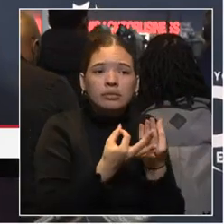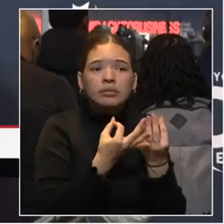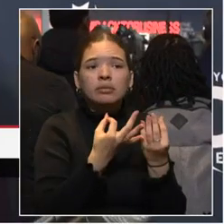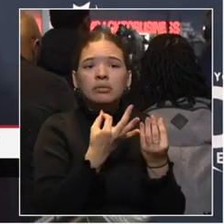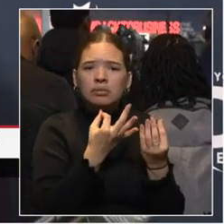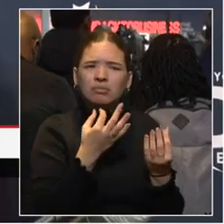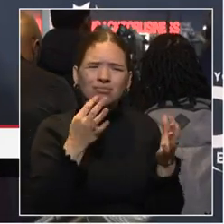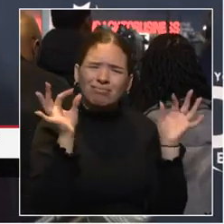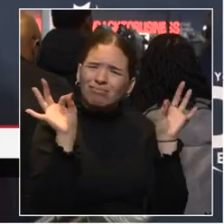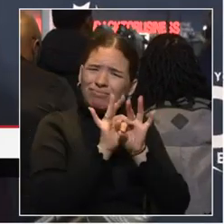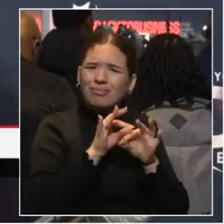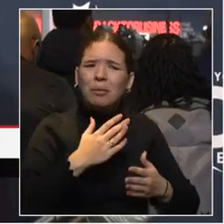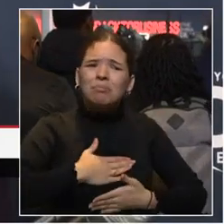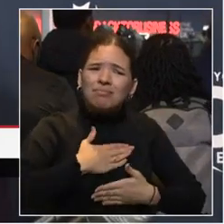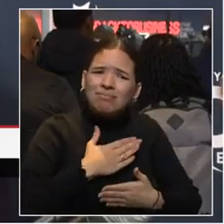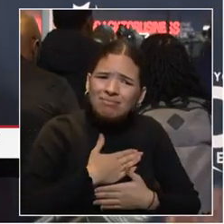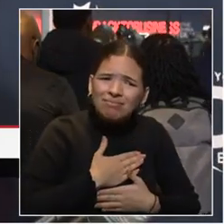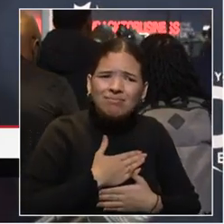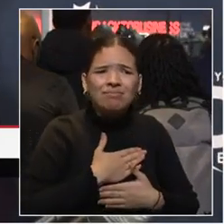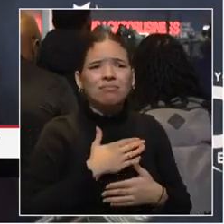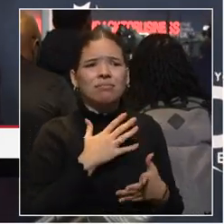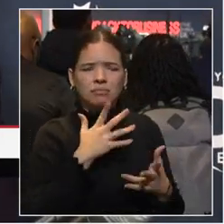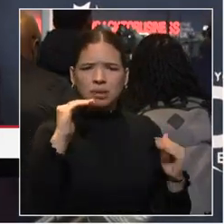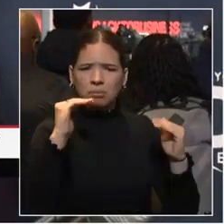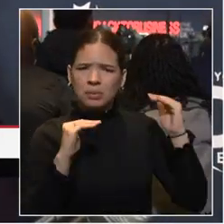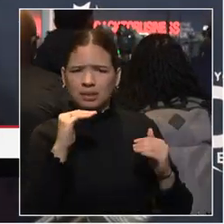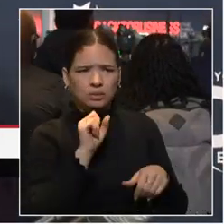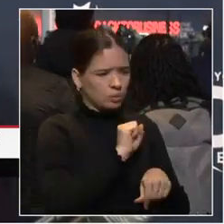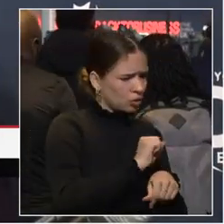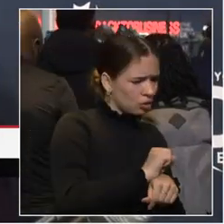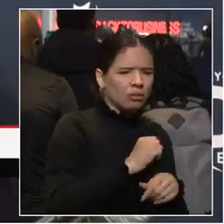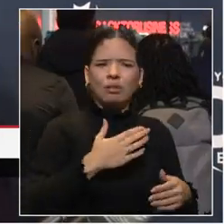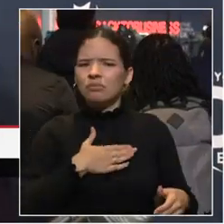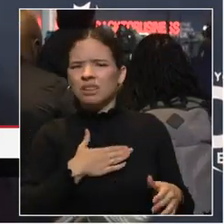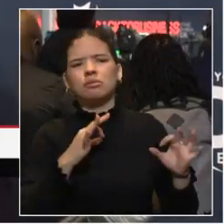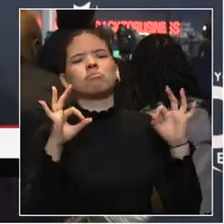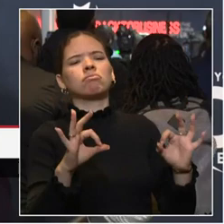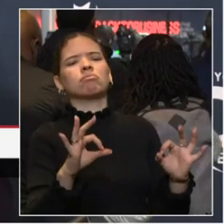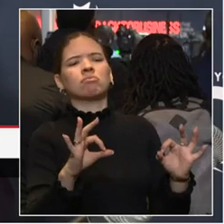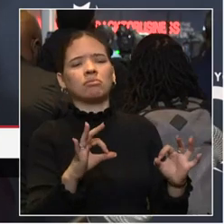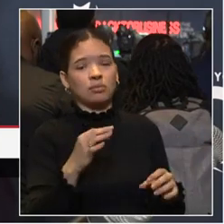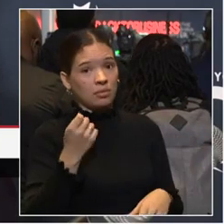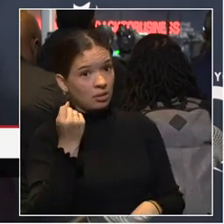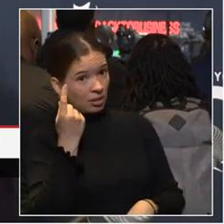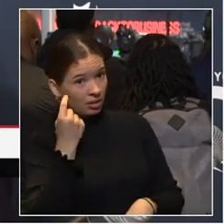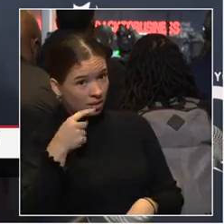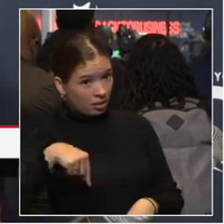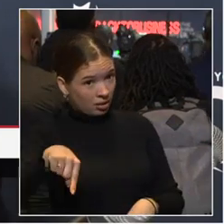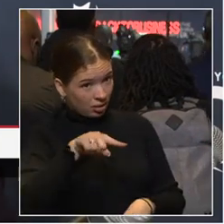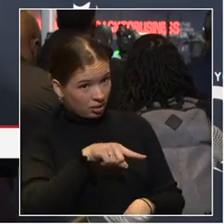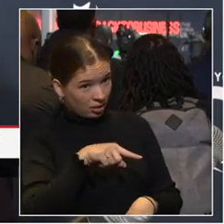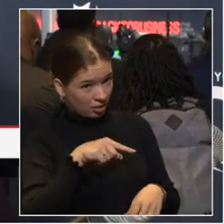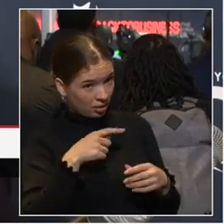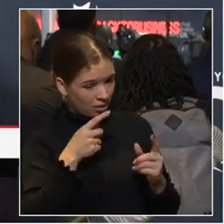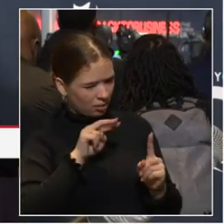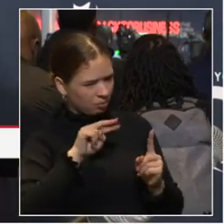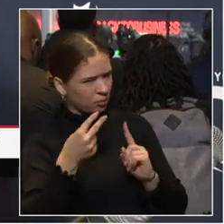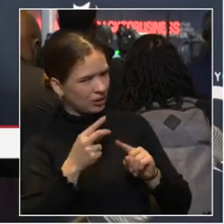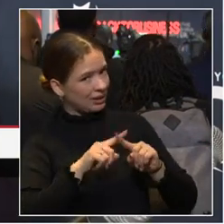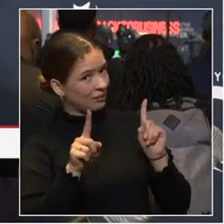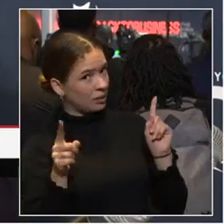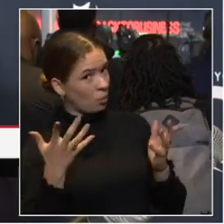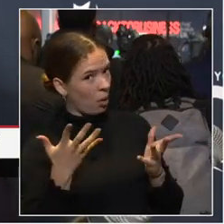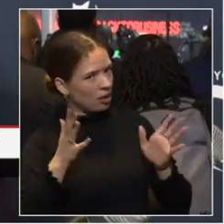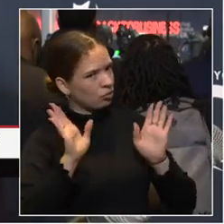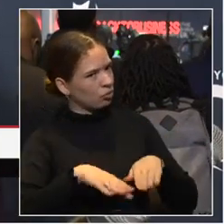balance than when I was your age. We had a different way of of thinking. It was all charge,